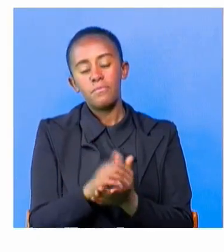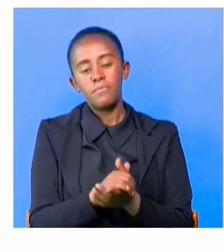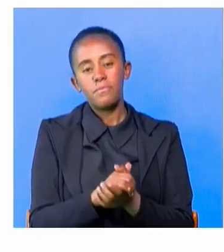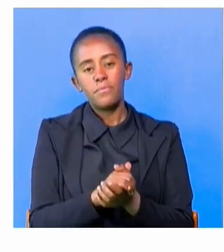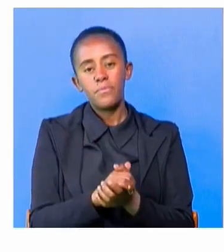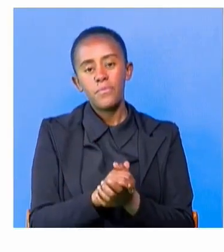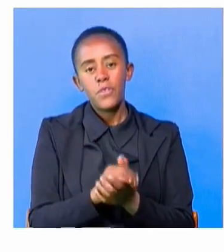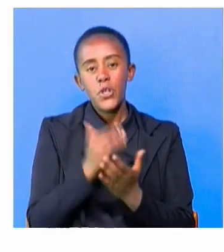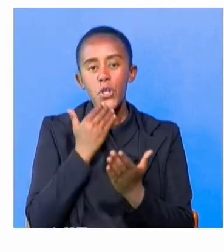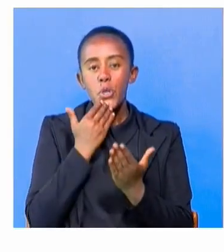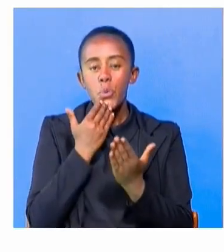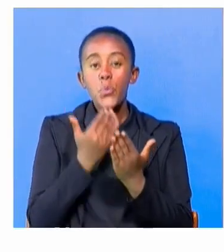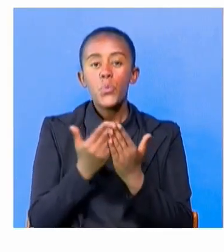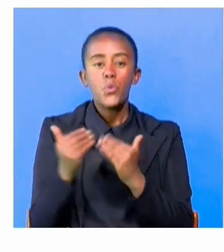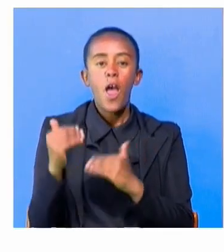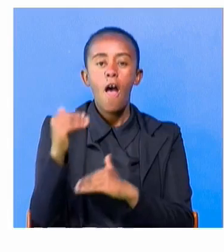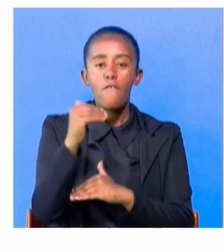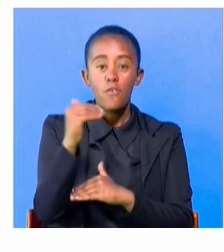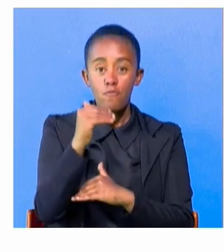good afternoon,